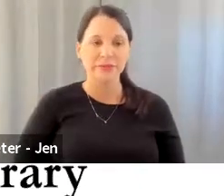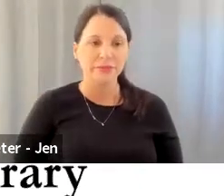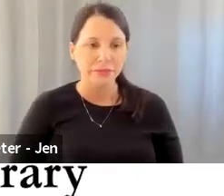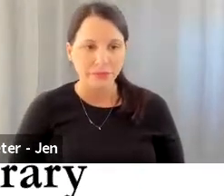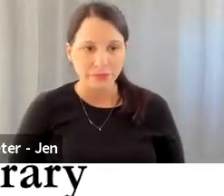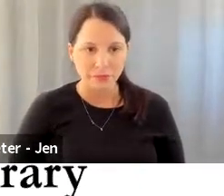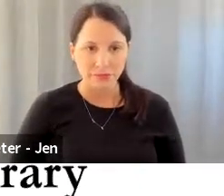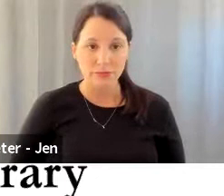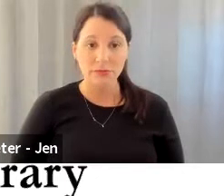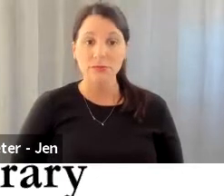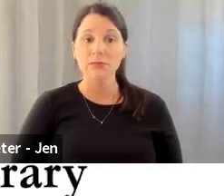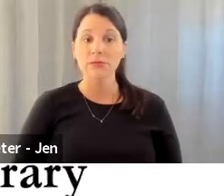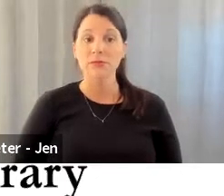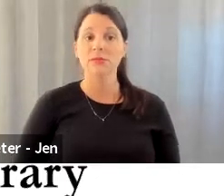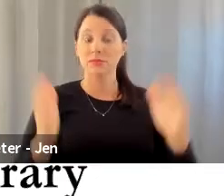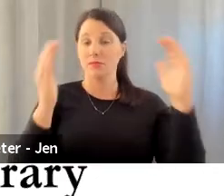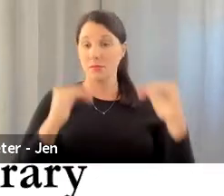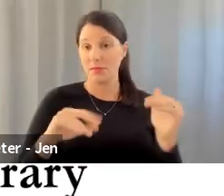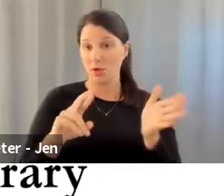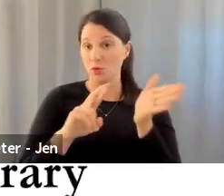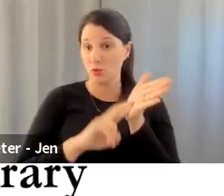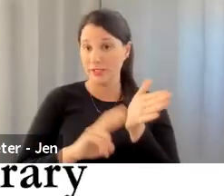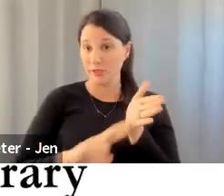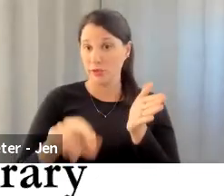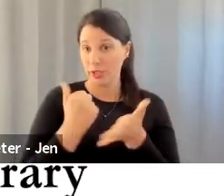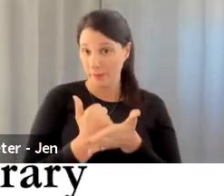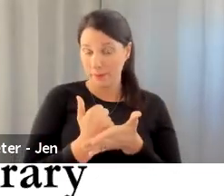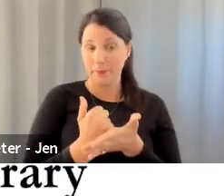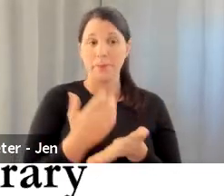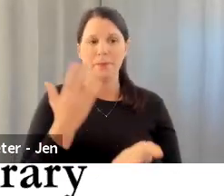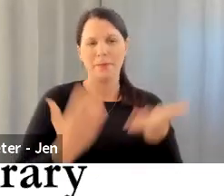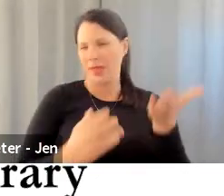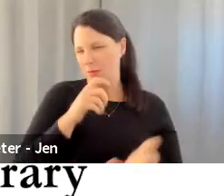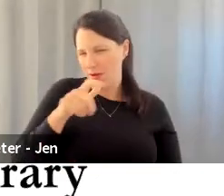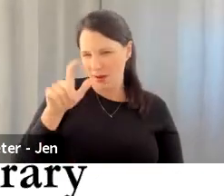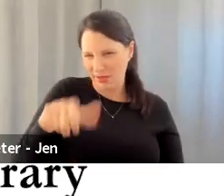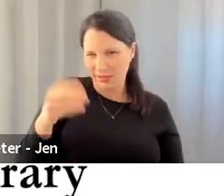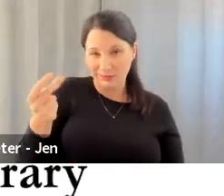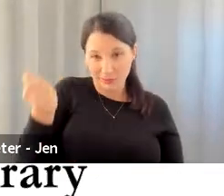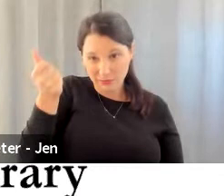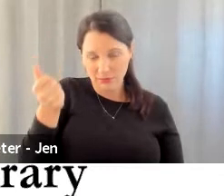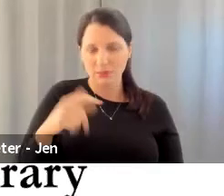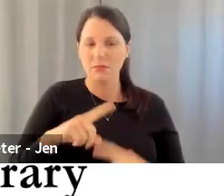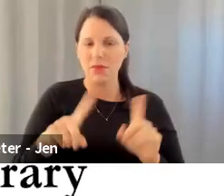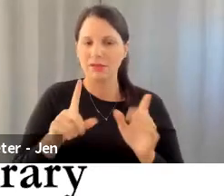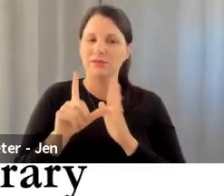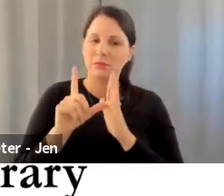The next thing I want to talk about is research help. So you may not need this right away, but towards the middle of